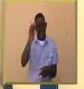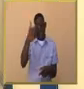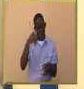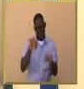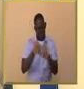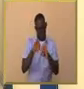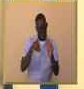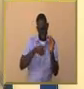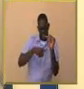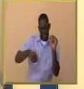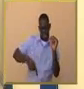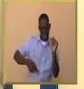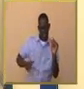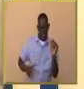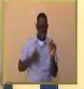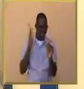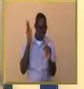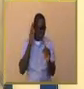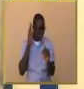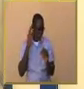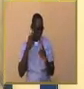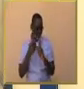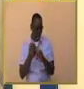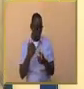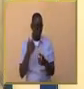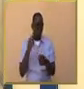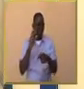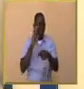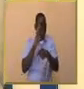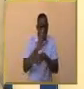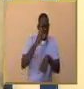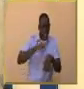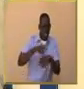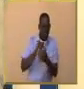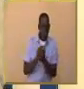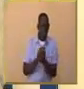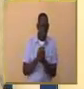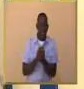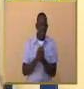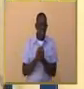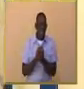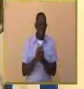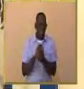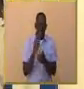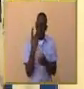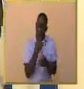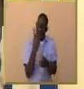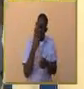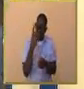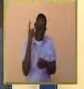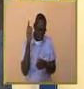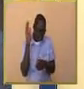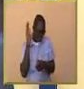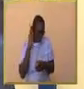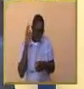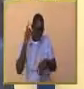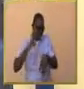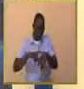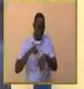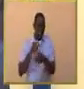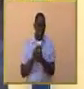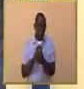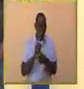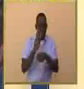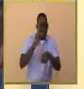country? Everybody else will be hearing about it secondly on the news. Well, I am actually the only one who heard it firsthand.